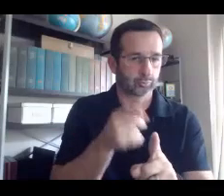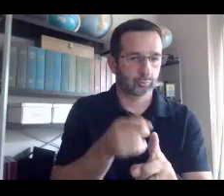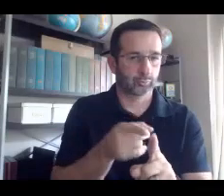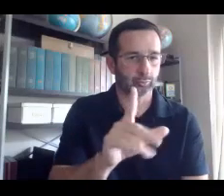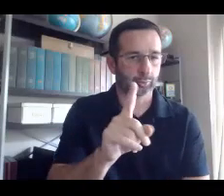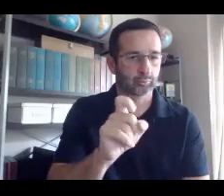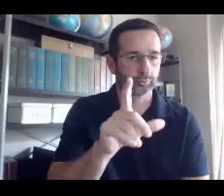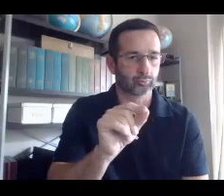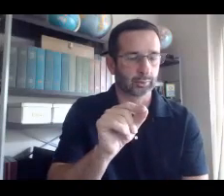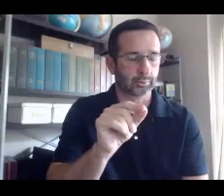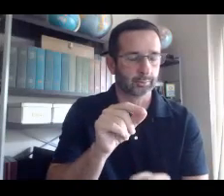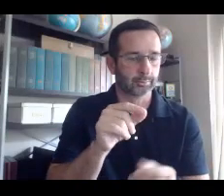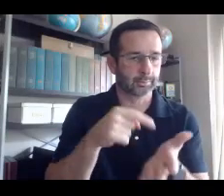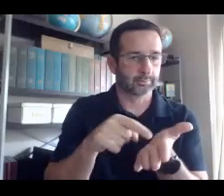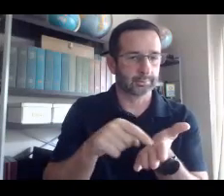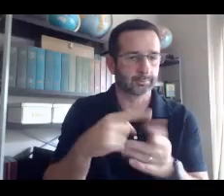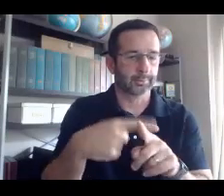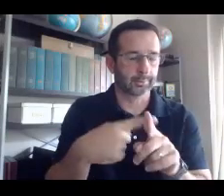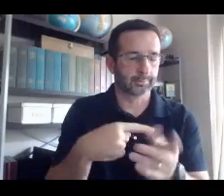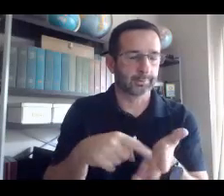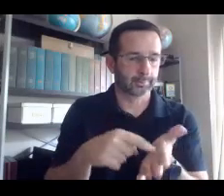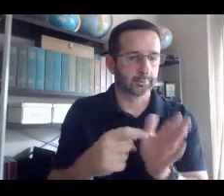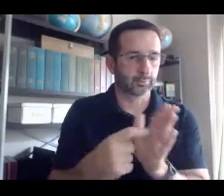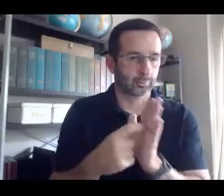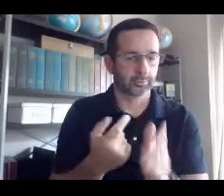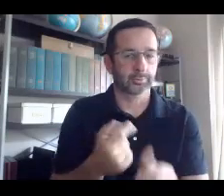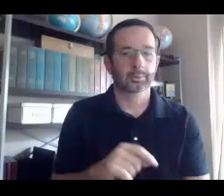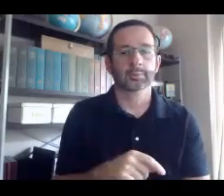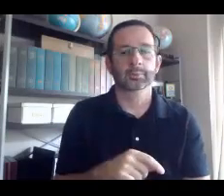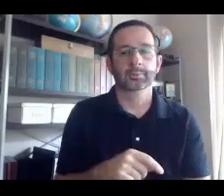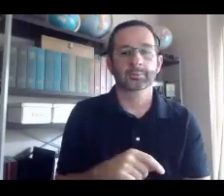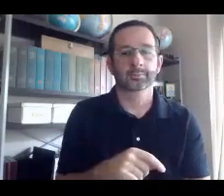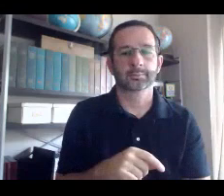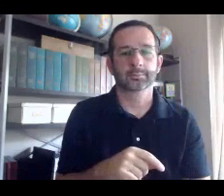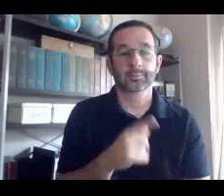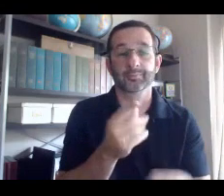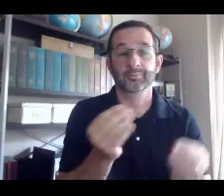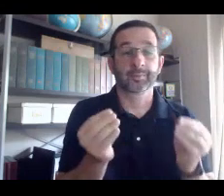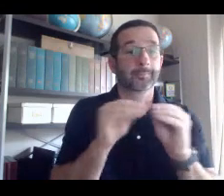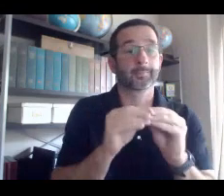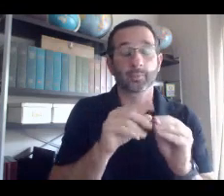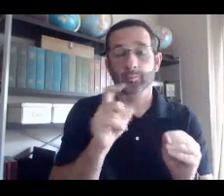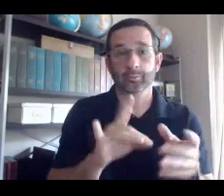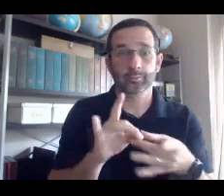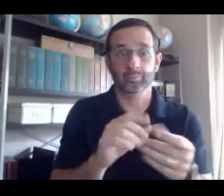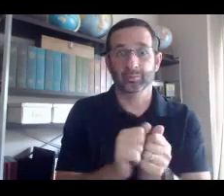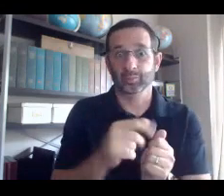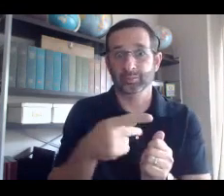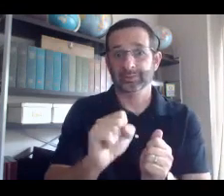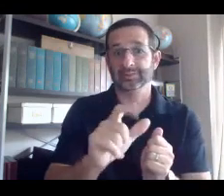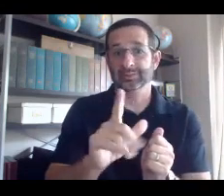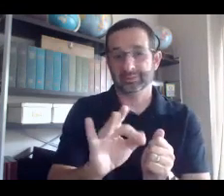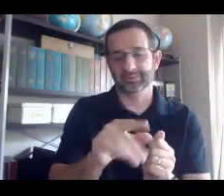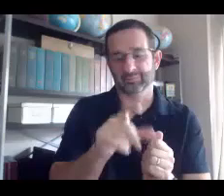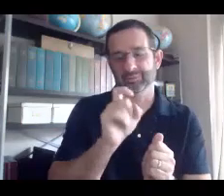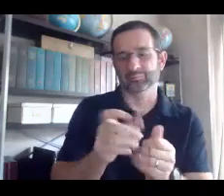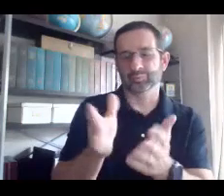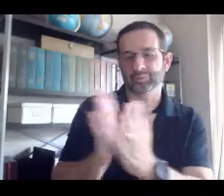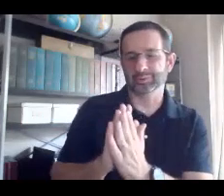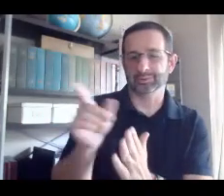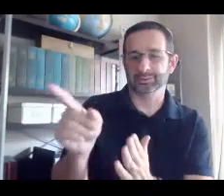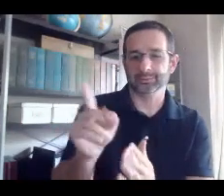do count towards the 120 monthly payments. That is a requirement of that program.